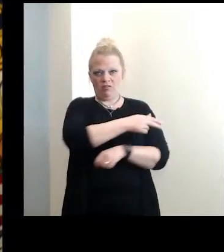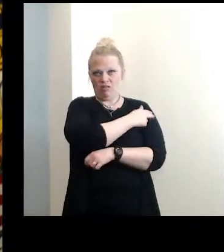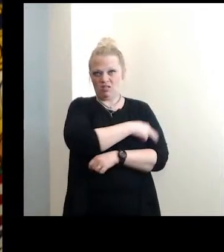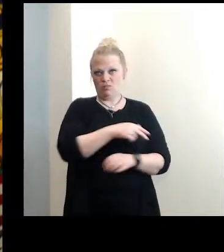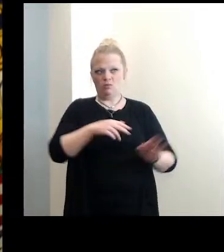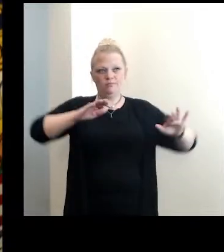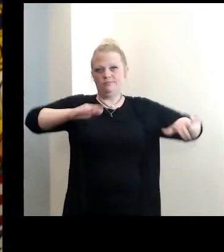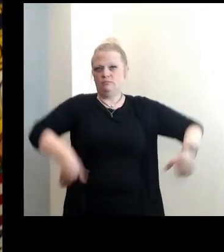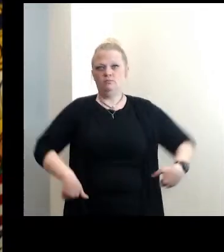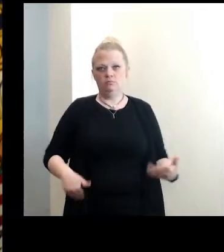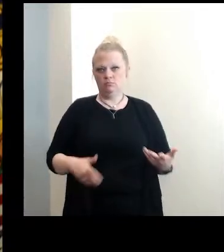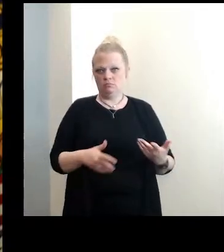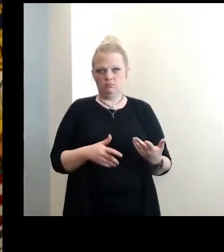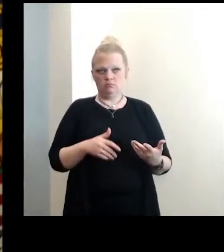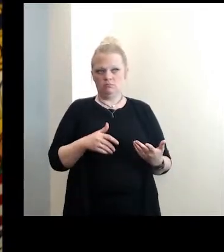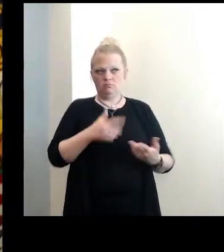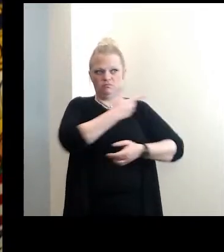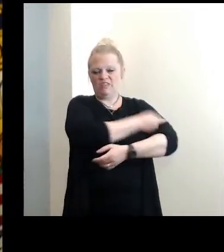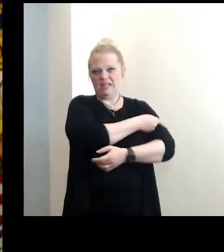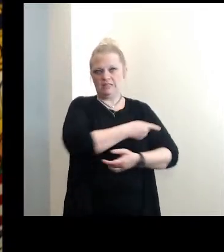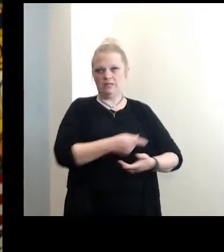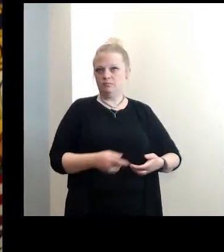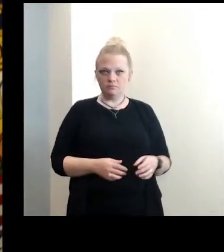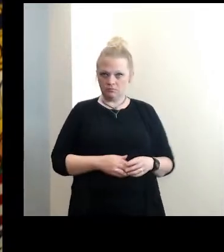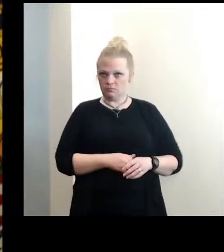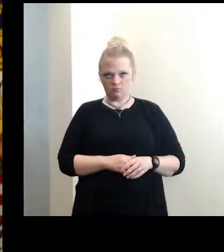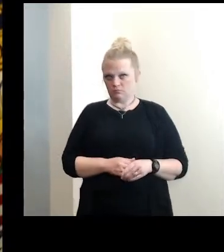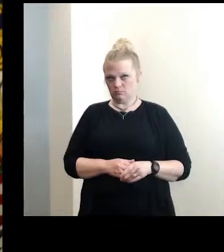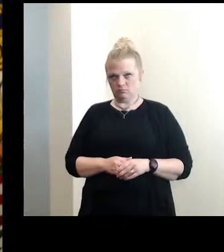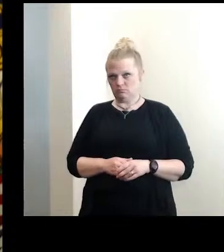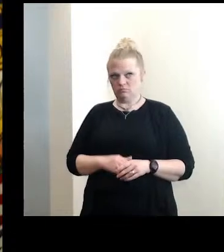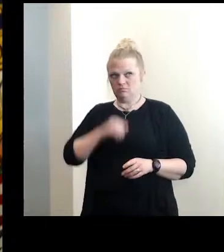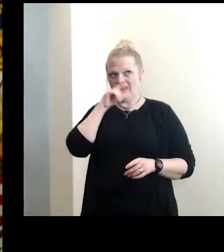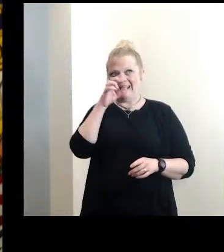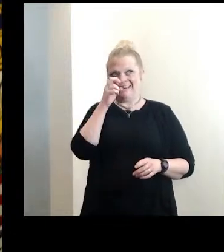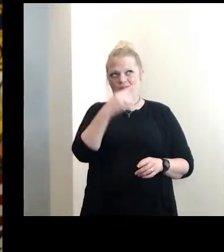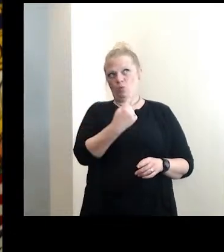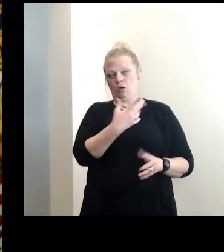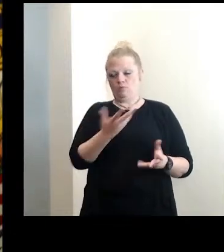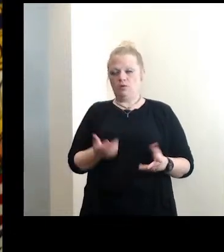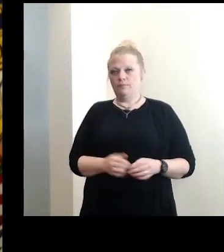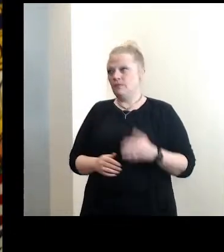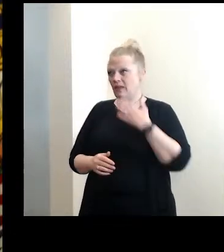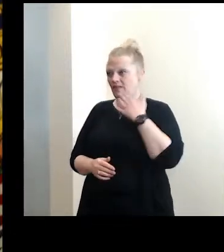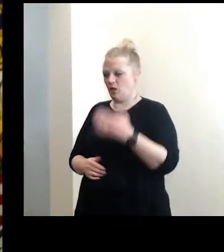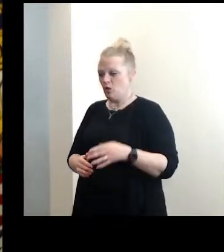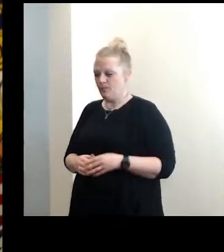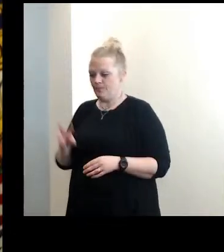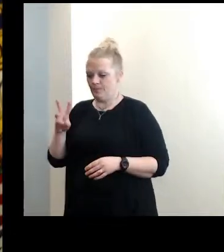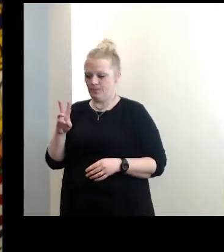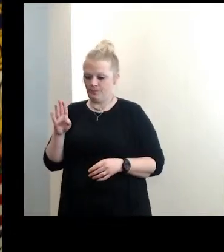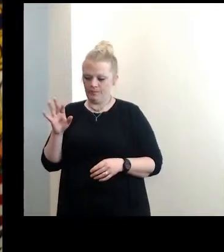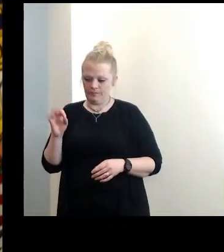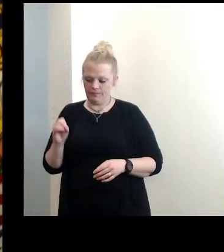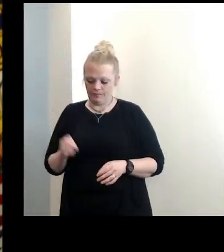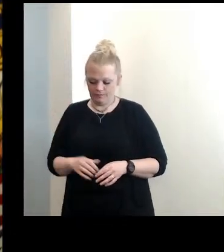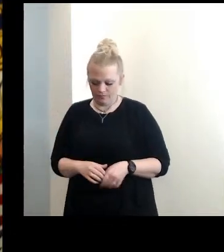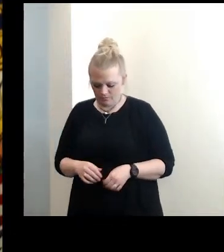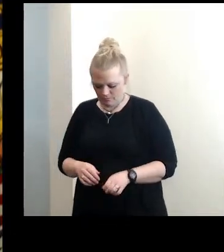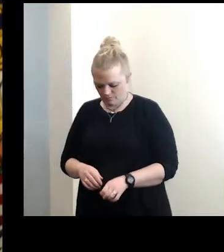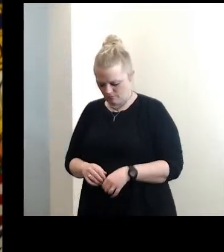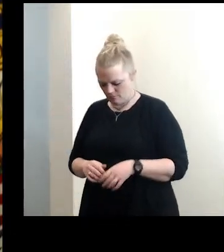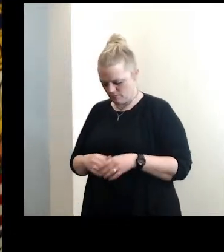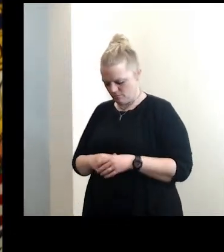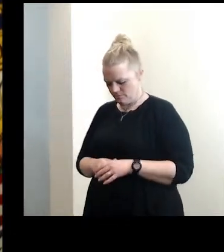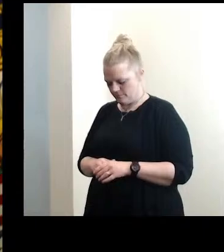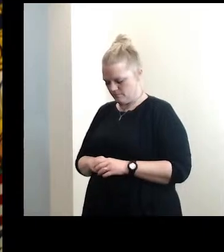hospitalized had not even received a single dose of vaccine, though some people had. Thank you. WBFO, Mike Desmond, any more